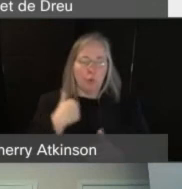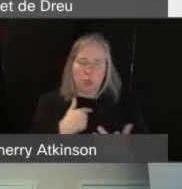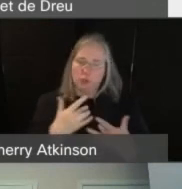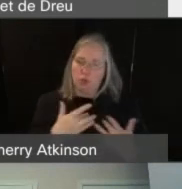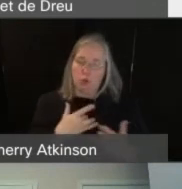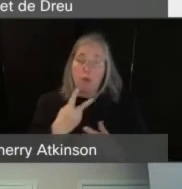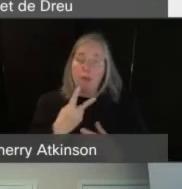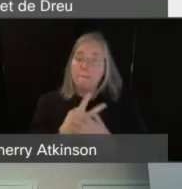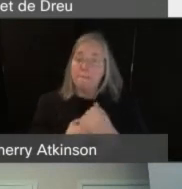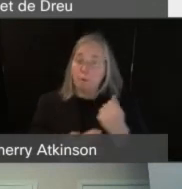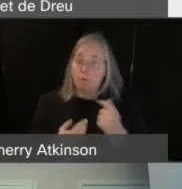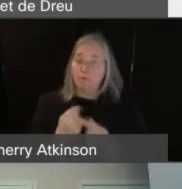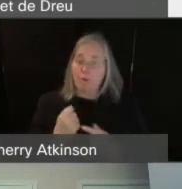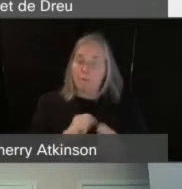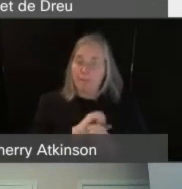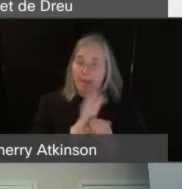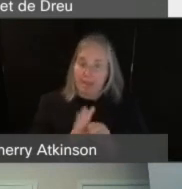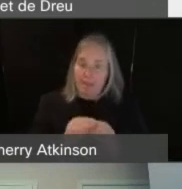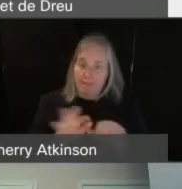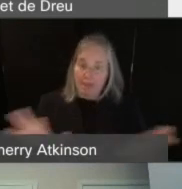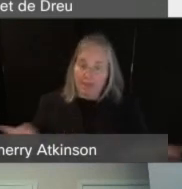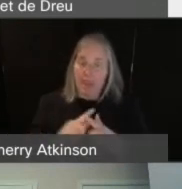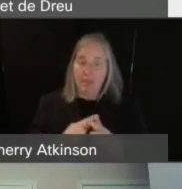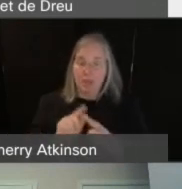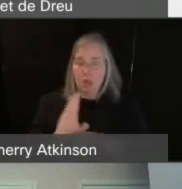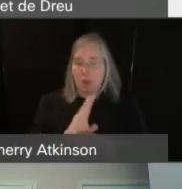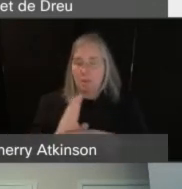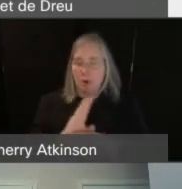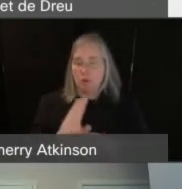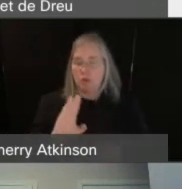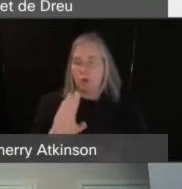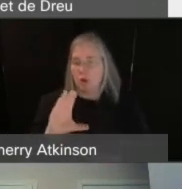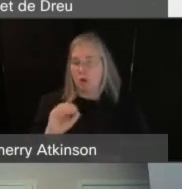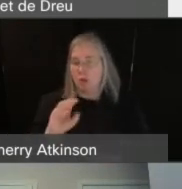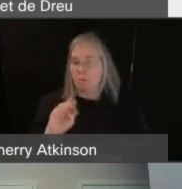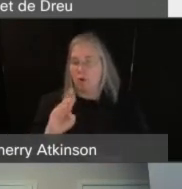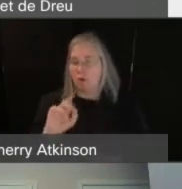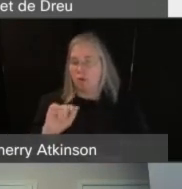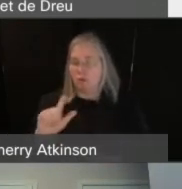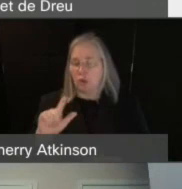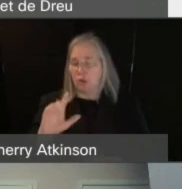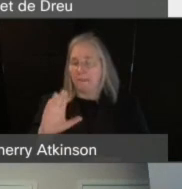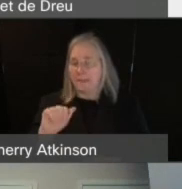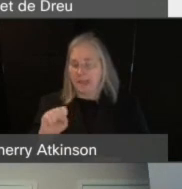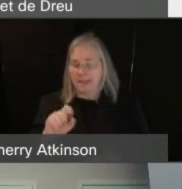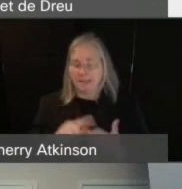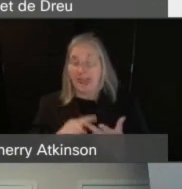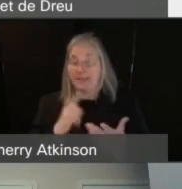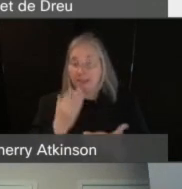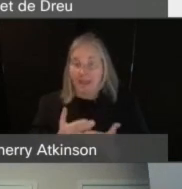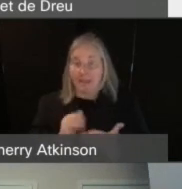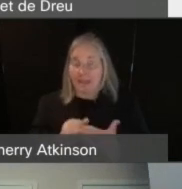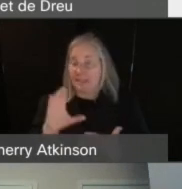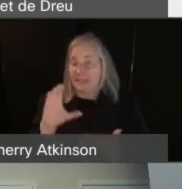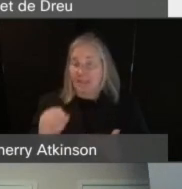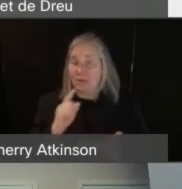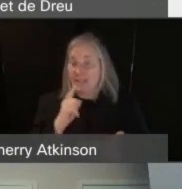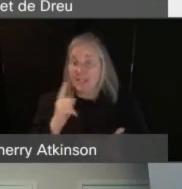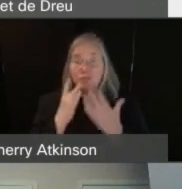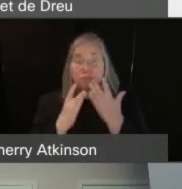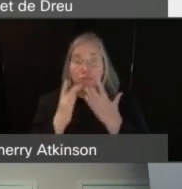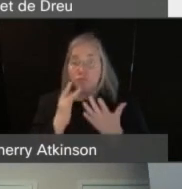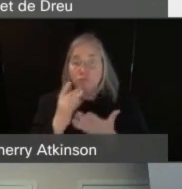on the commercial base and also on the fact that the county is running out of land in the coming decades in terms of